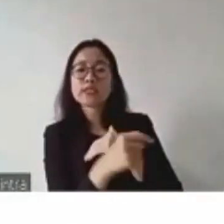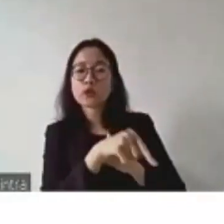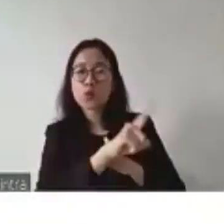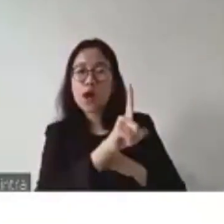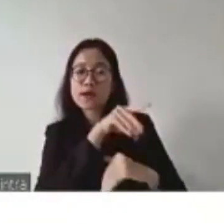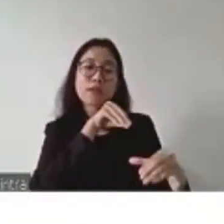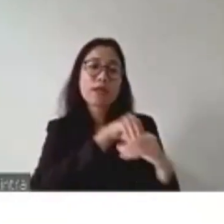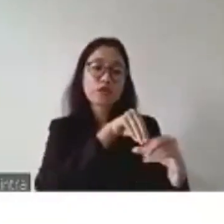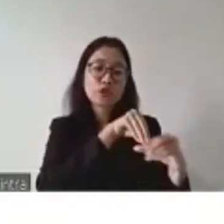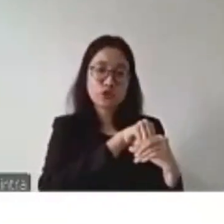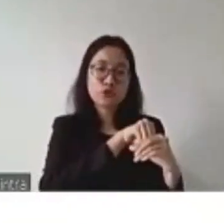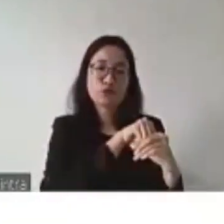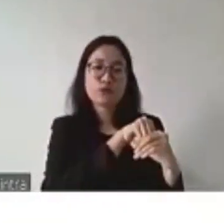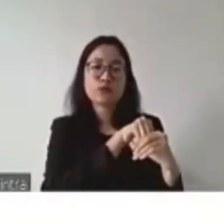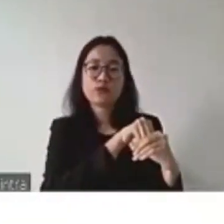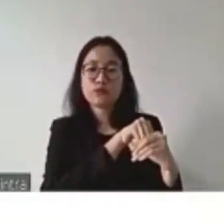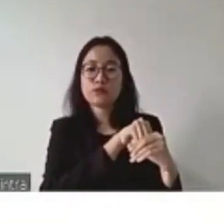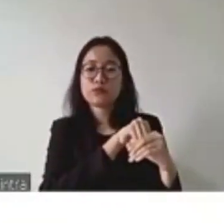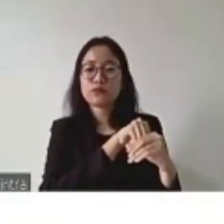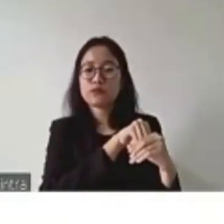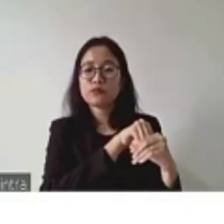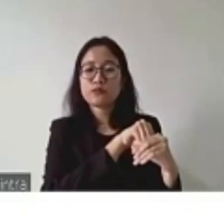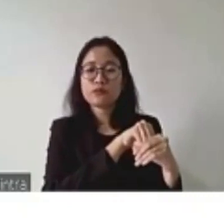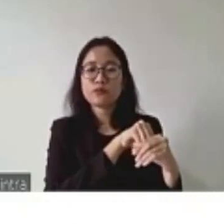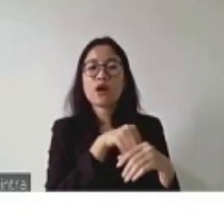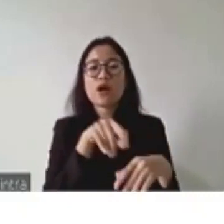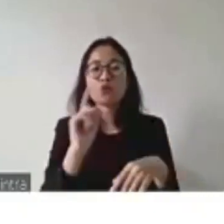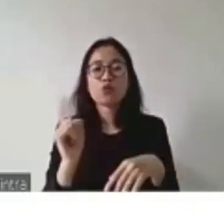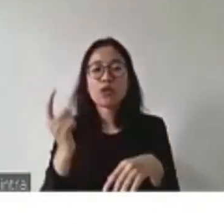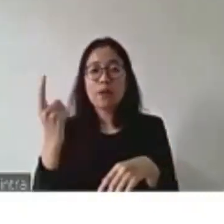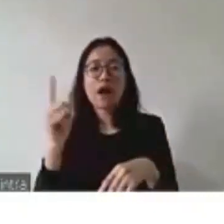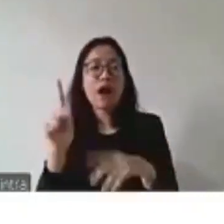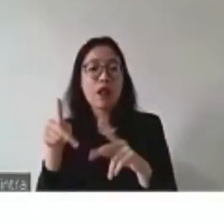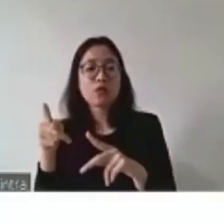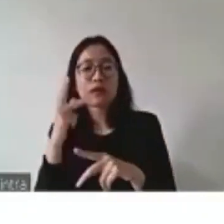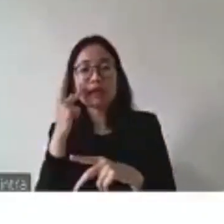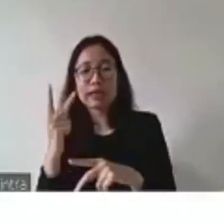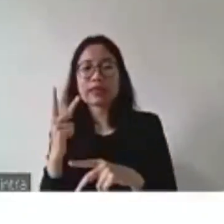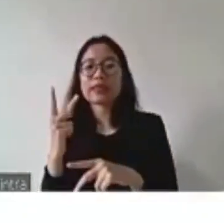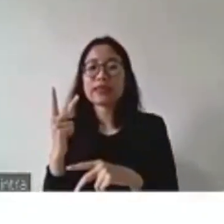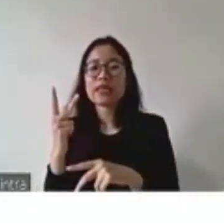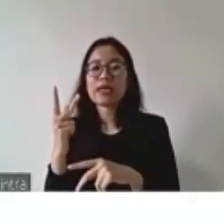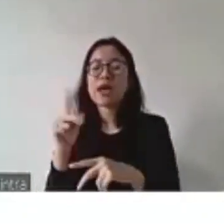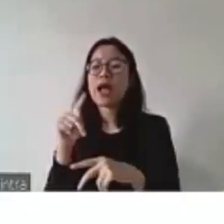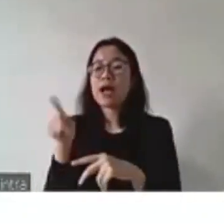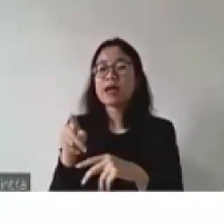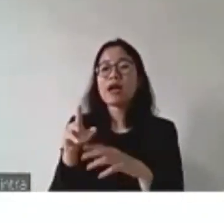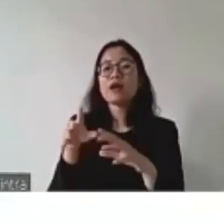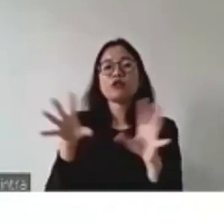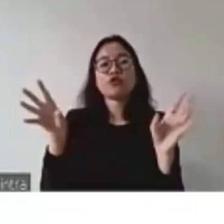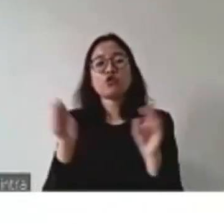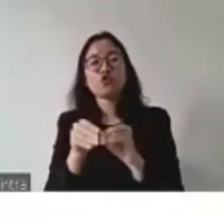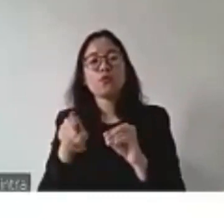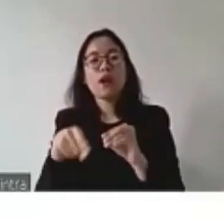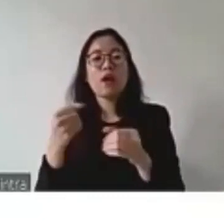from the number of vehicles and also the use of the fuel. The fuel quality